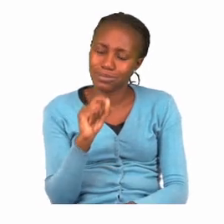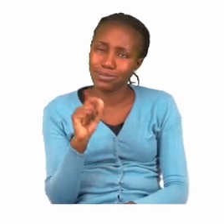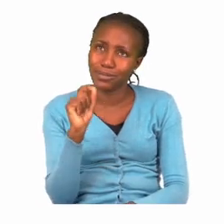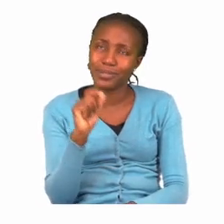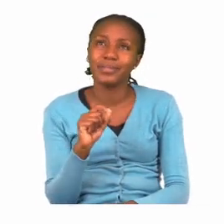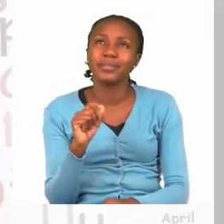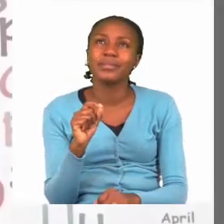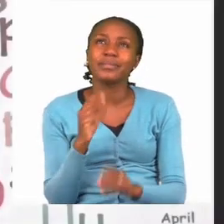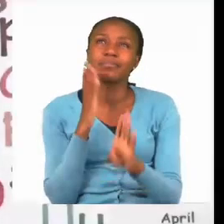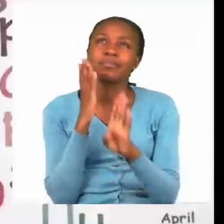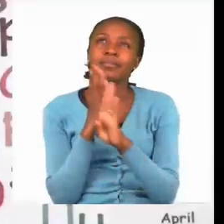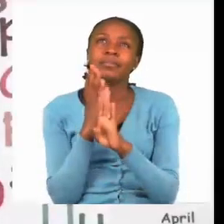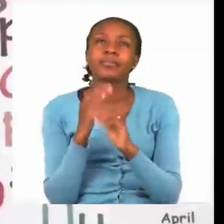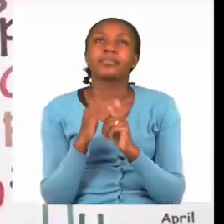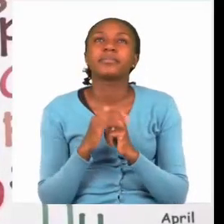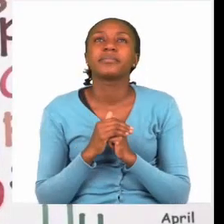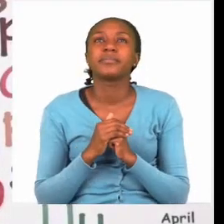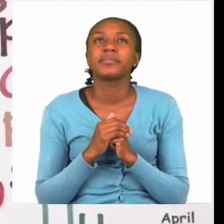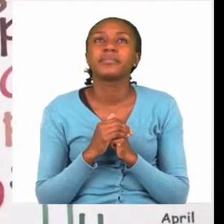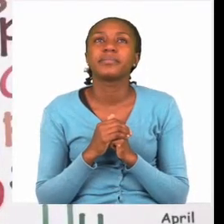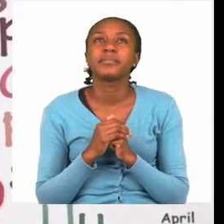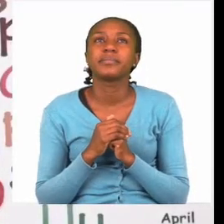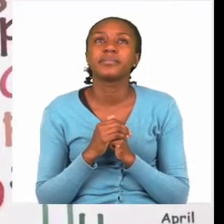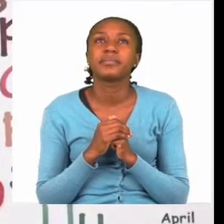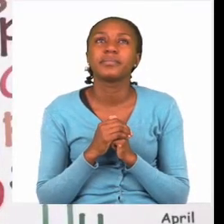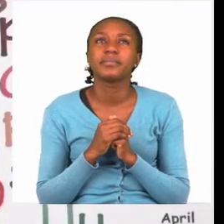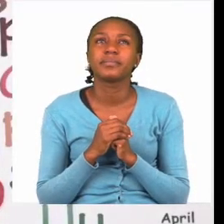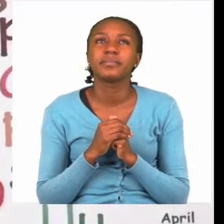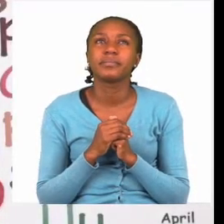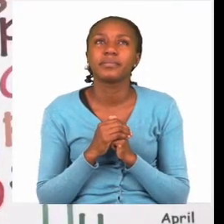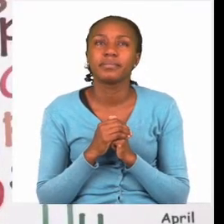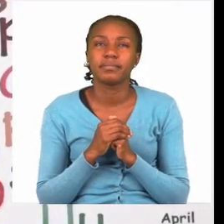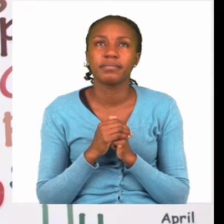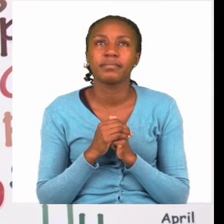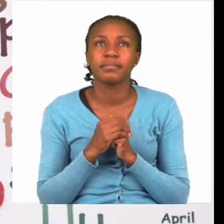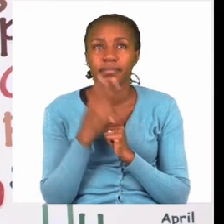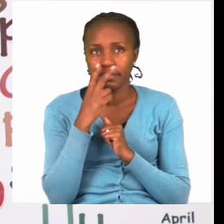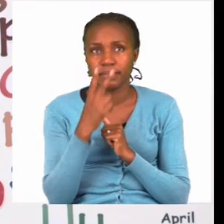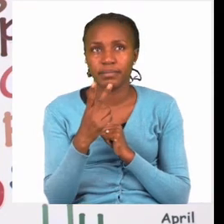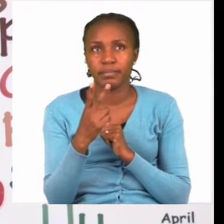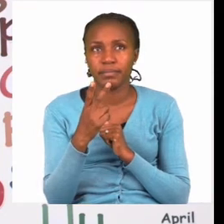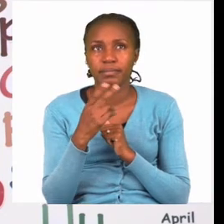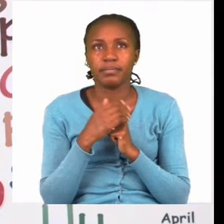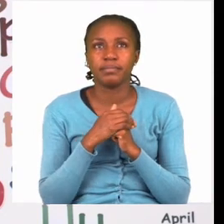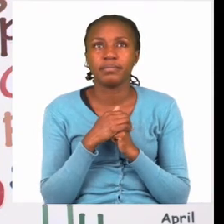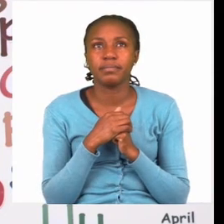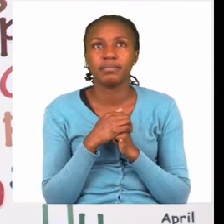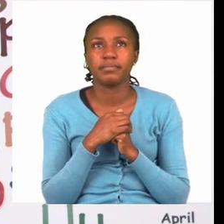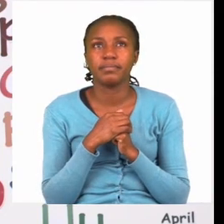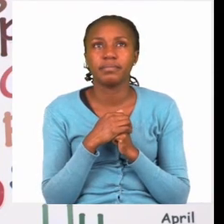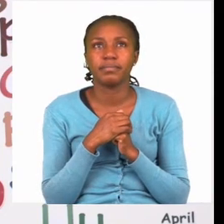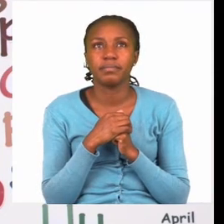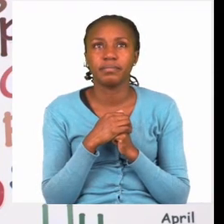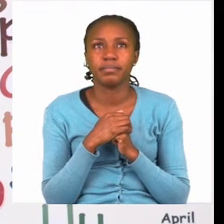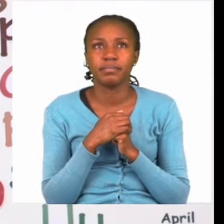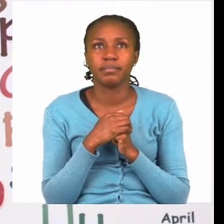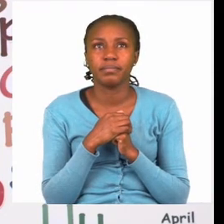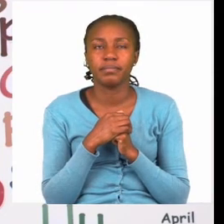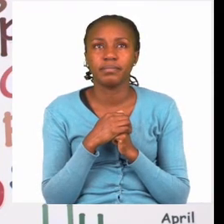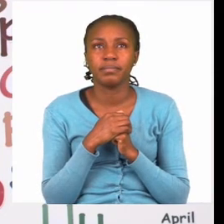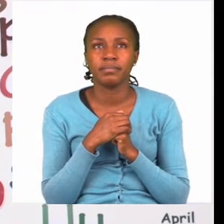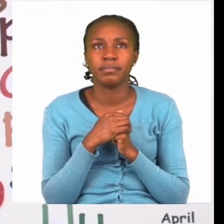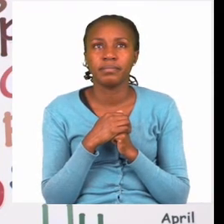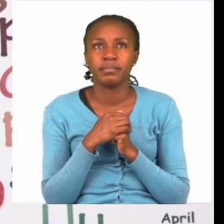it together. So what you do is you take your pencils, I have my chalk, and then you start on